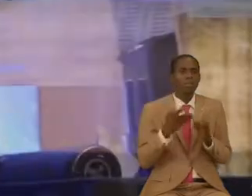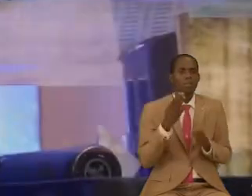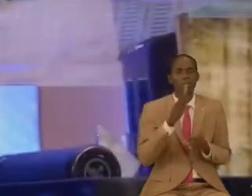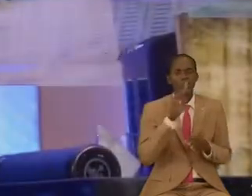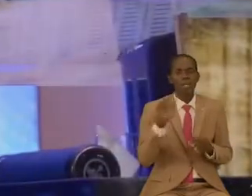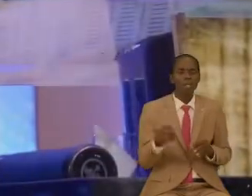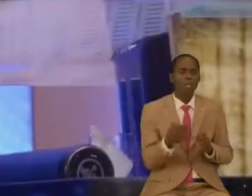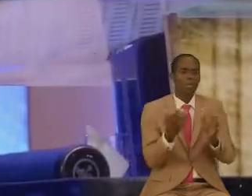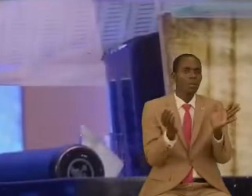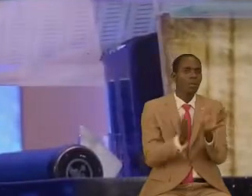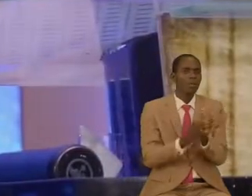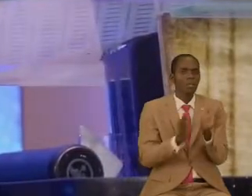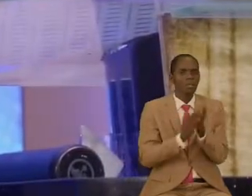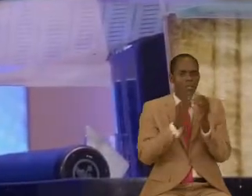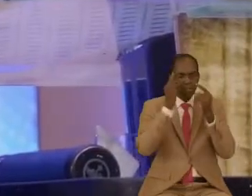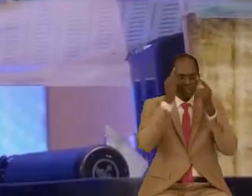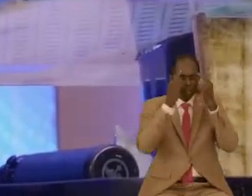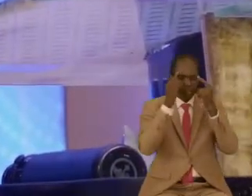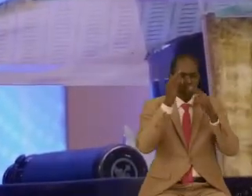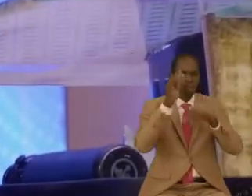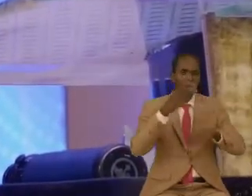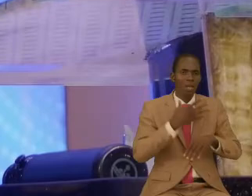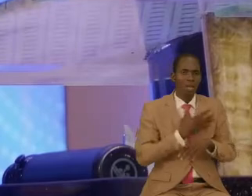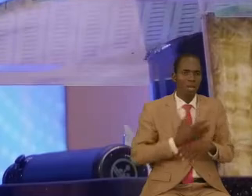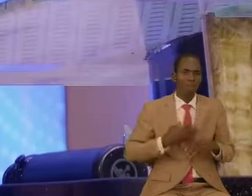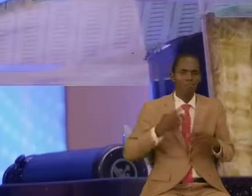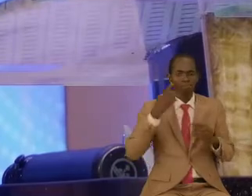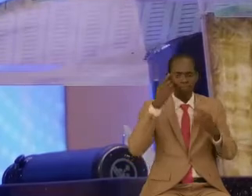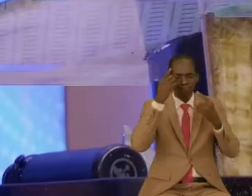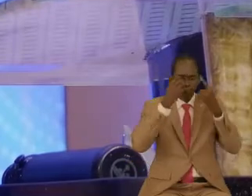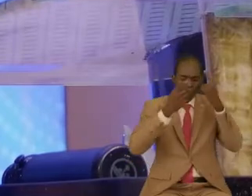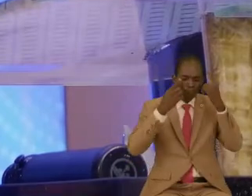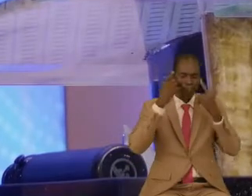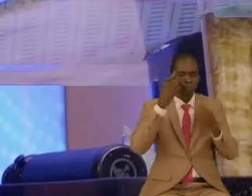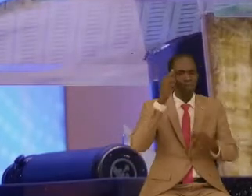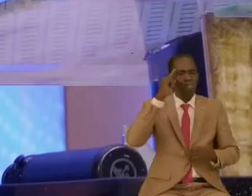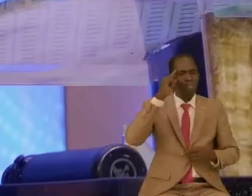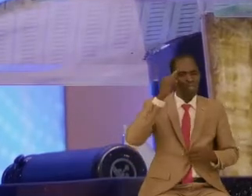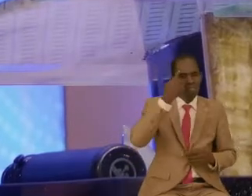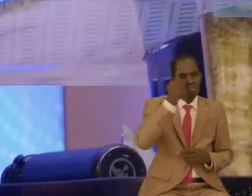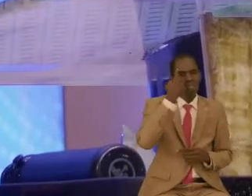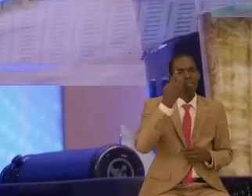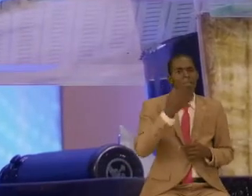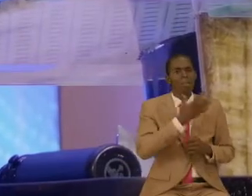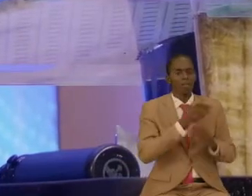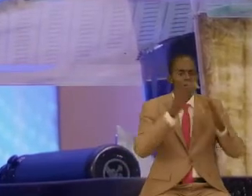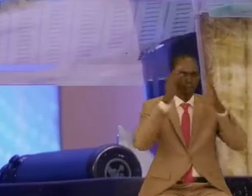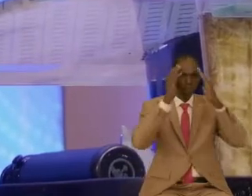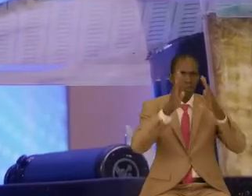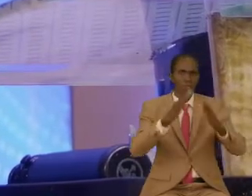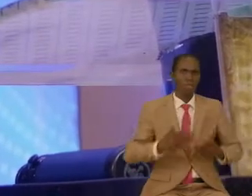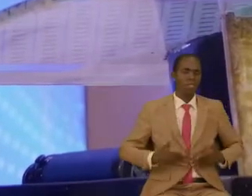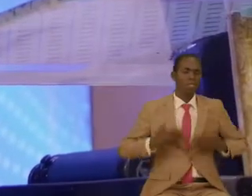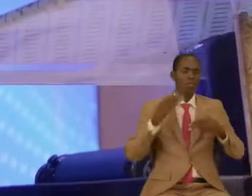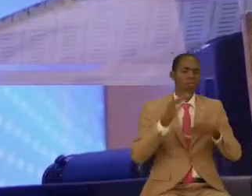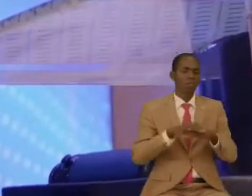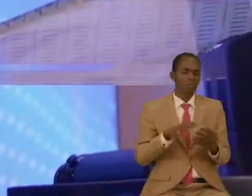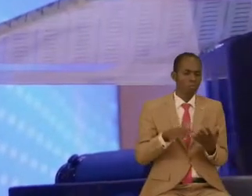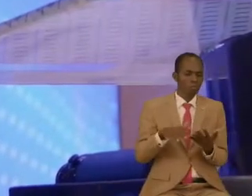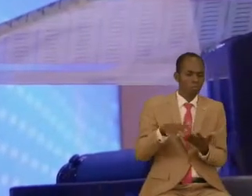any praise, think and meditate and plan your life and pin your life on these